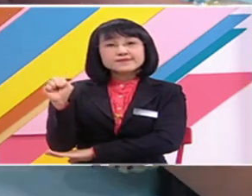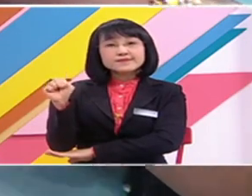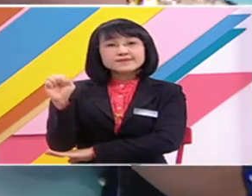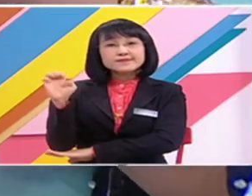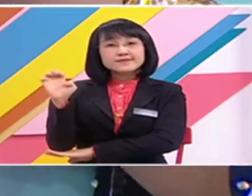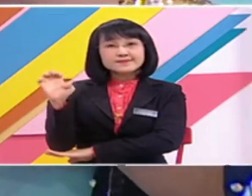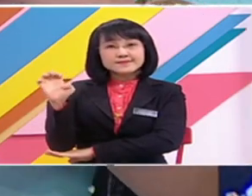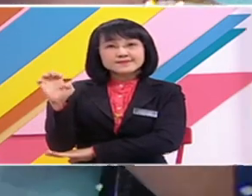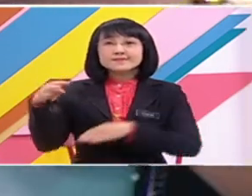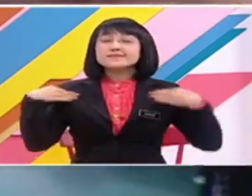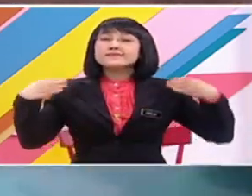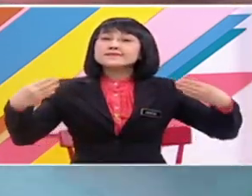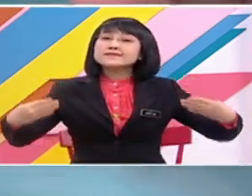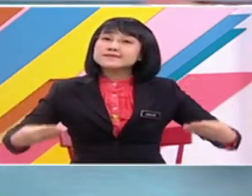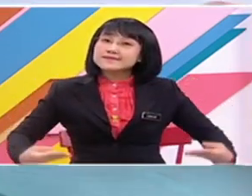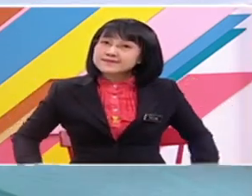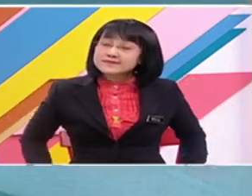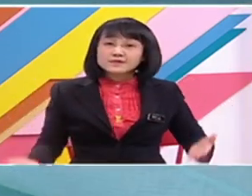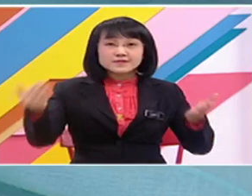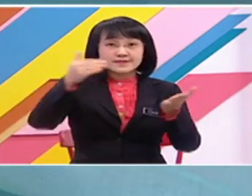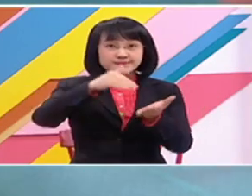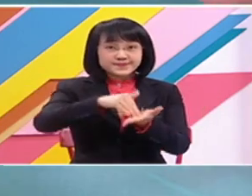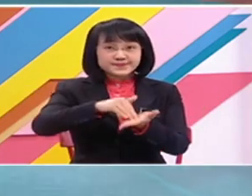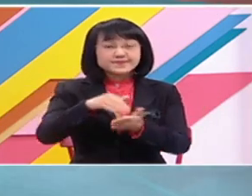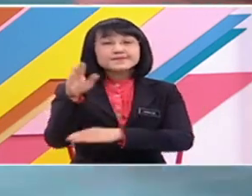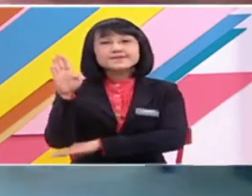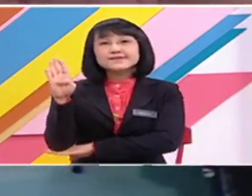B-L-O-U-S-E. Blouse. Okay, once again.